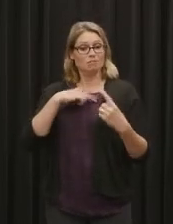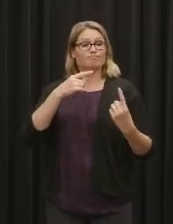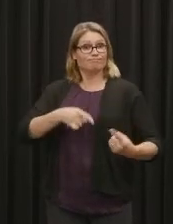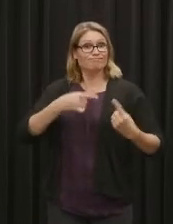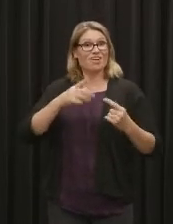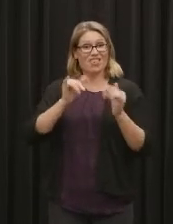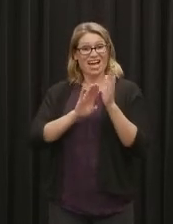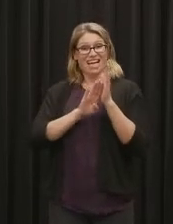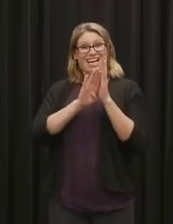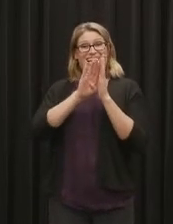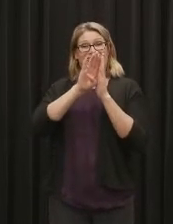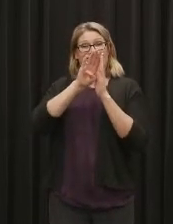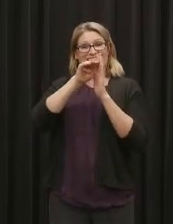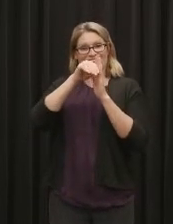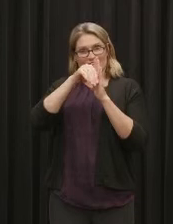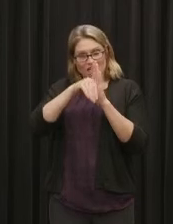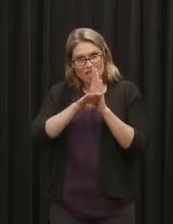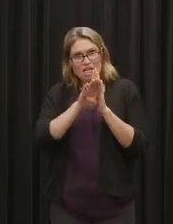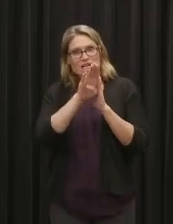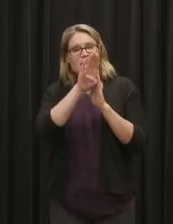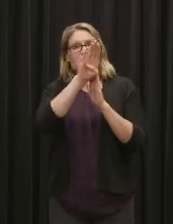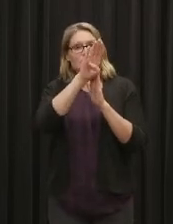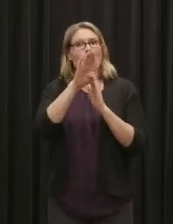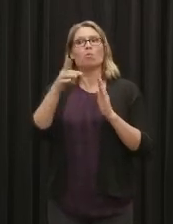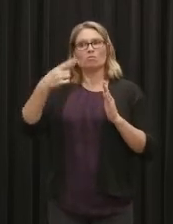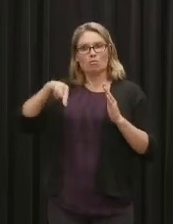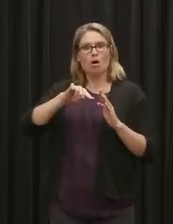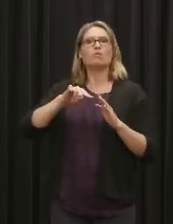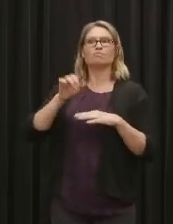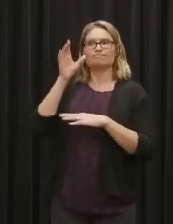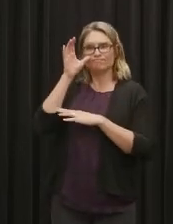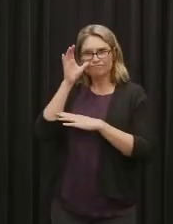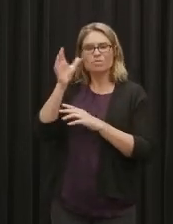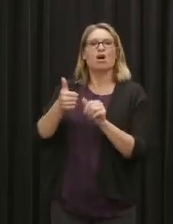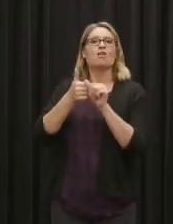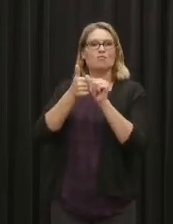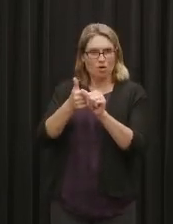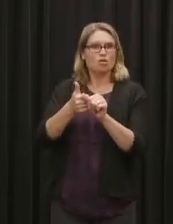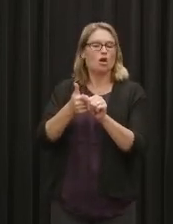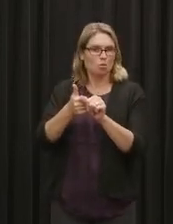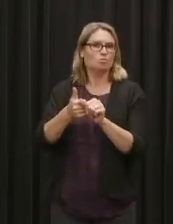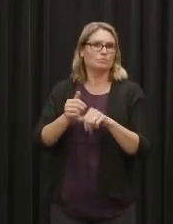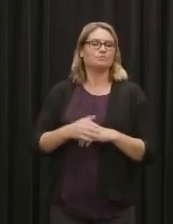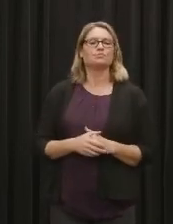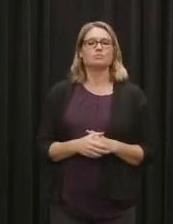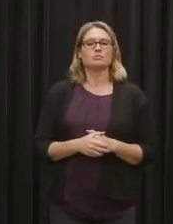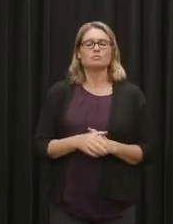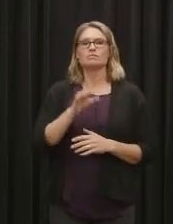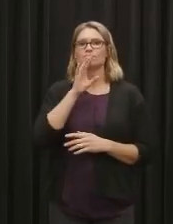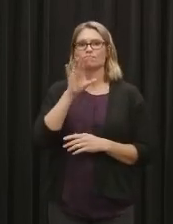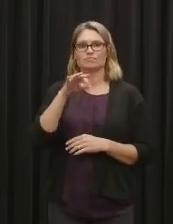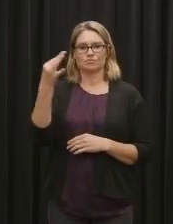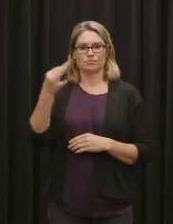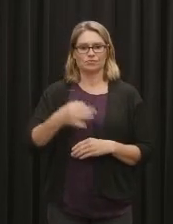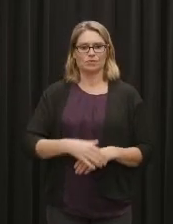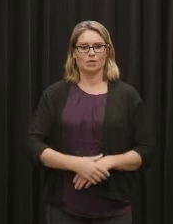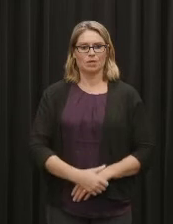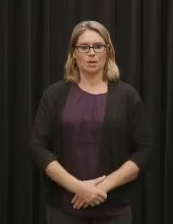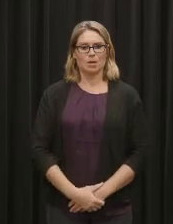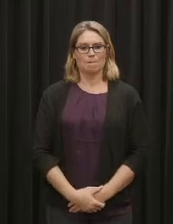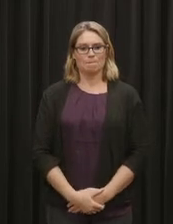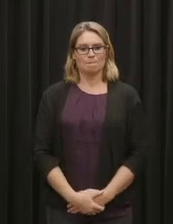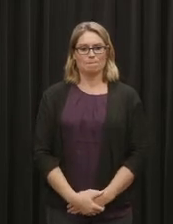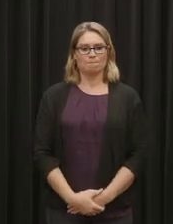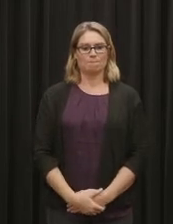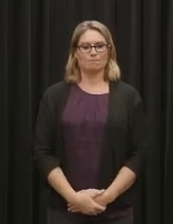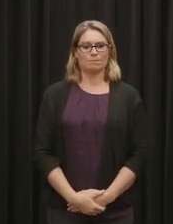second wave. Des certaines et même des milliers de nouveaux cas sont. Other provinces are seeing